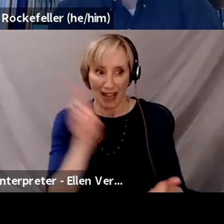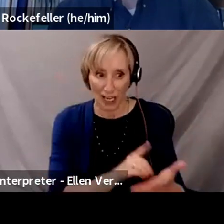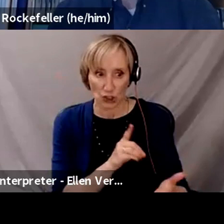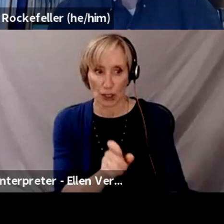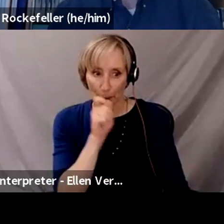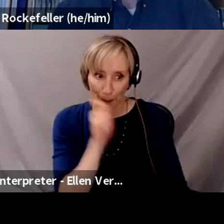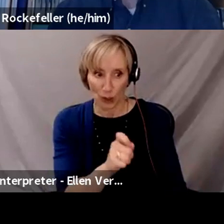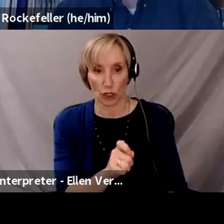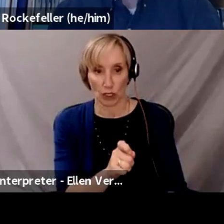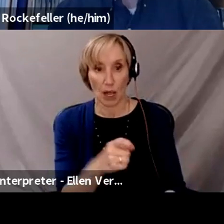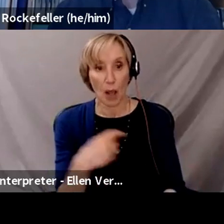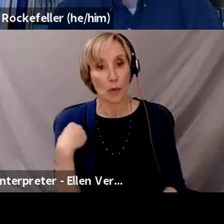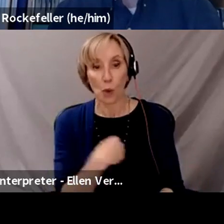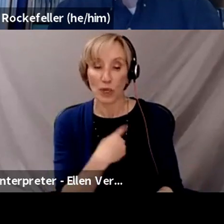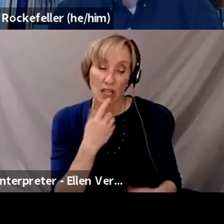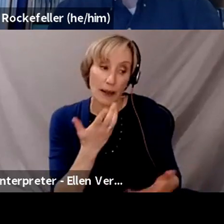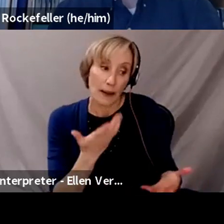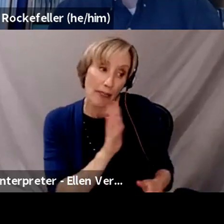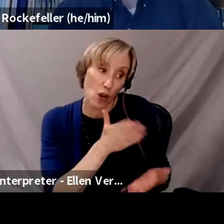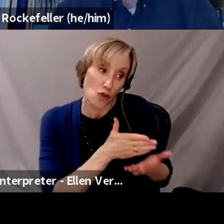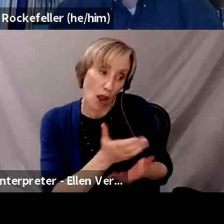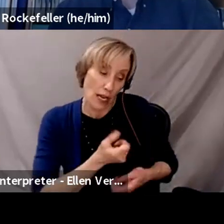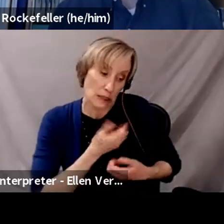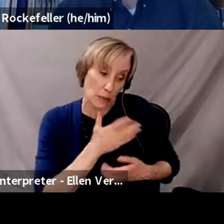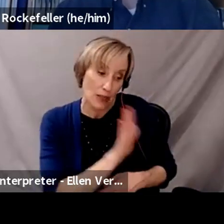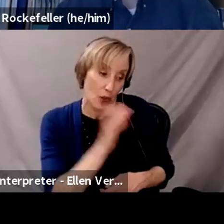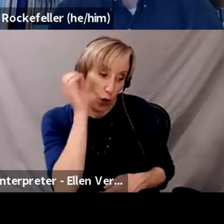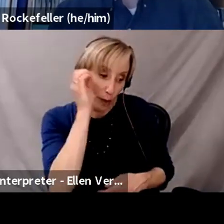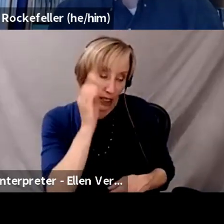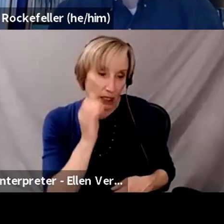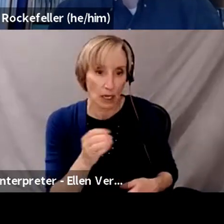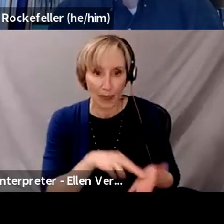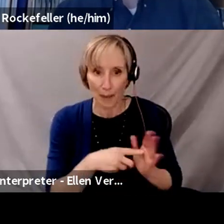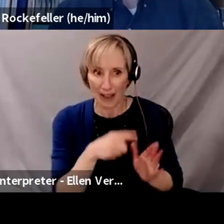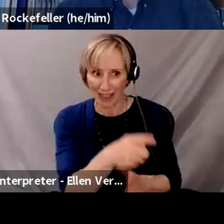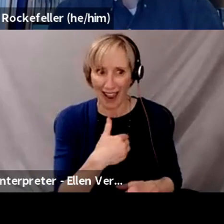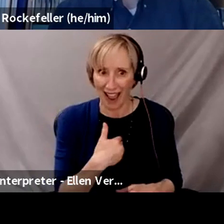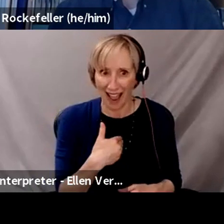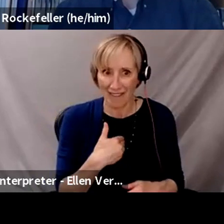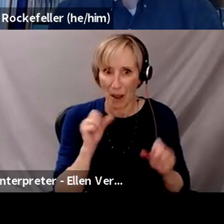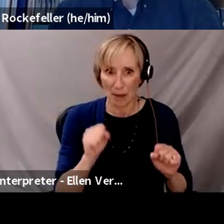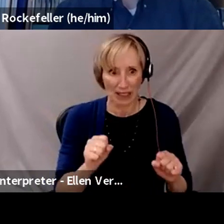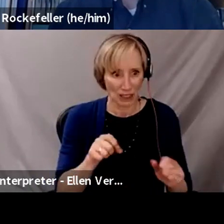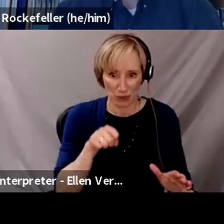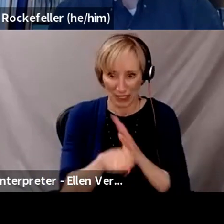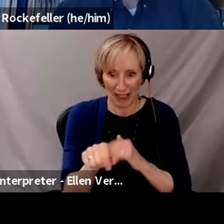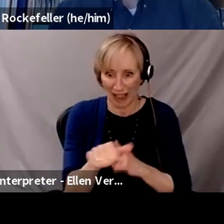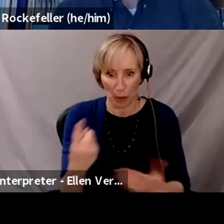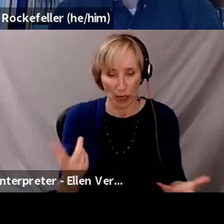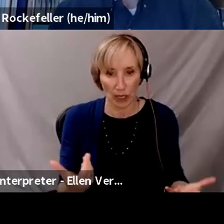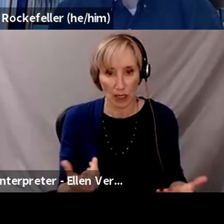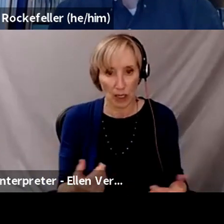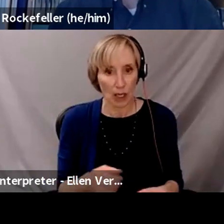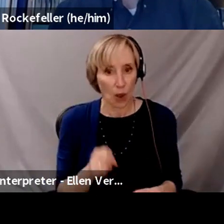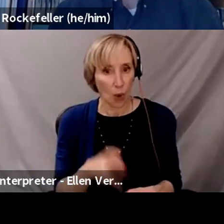the oppressors to have free reign. If we talk about it as a social justice cause, or, oh, I voted for this candidate, he thinks this way, therefore I can